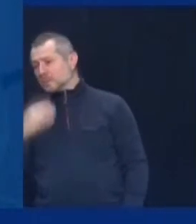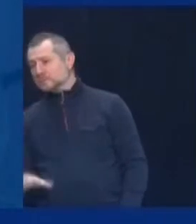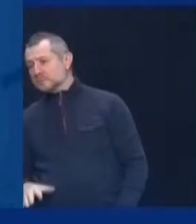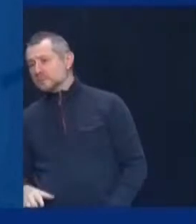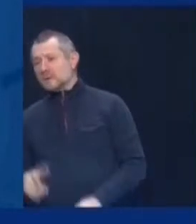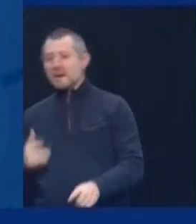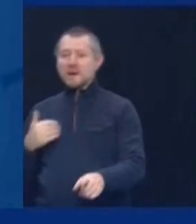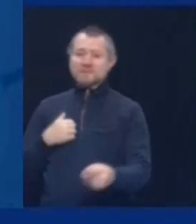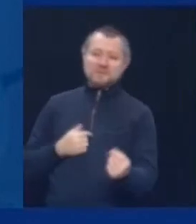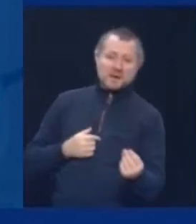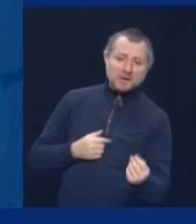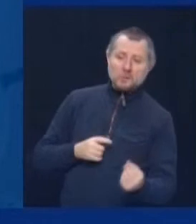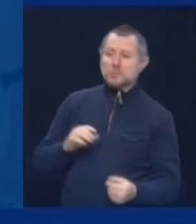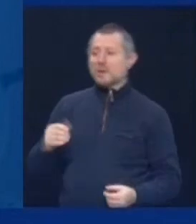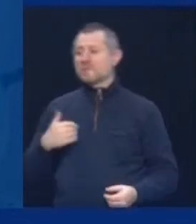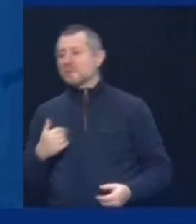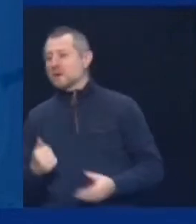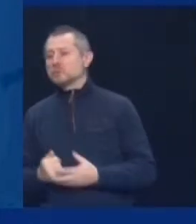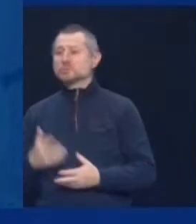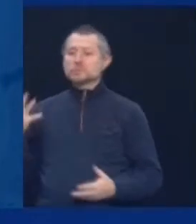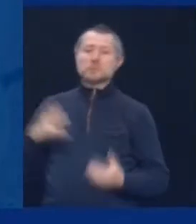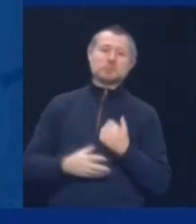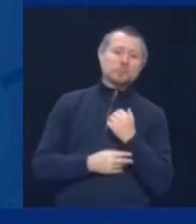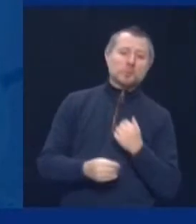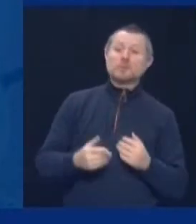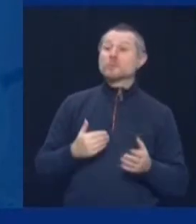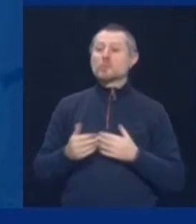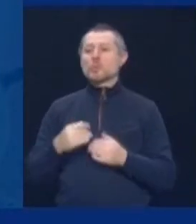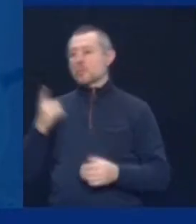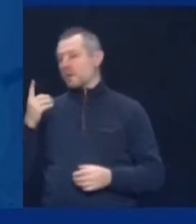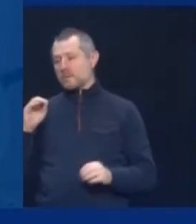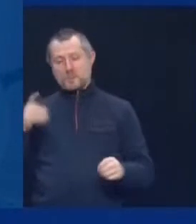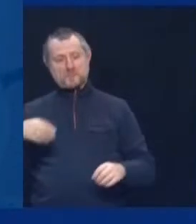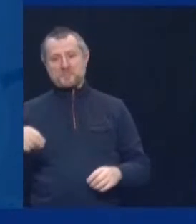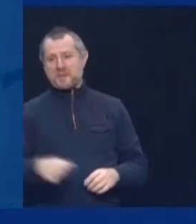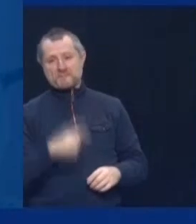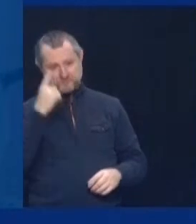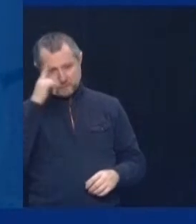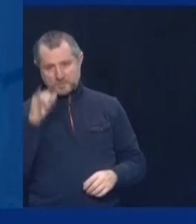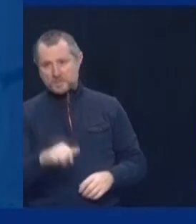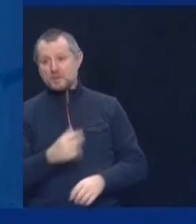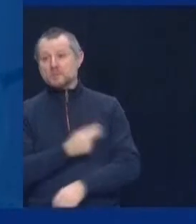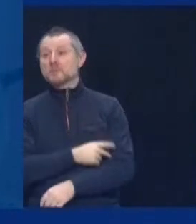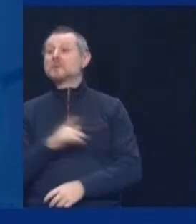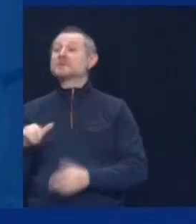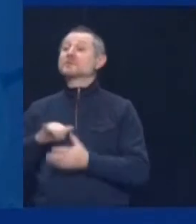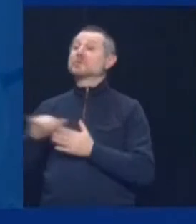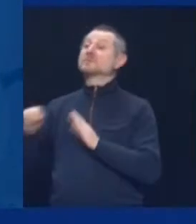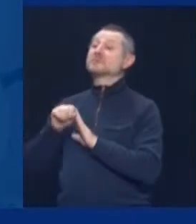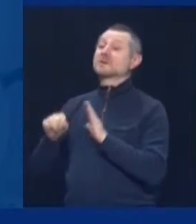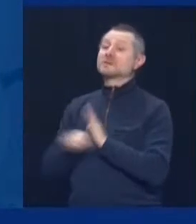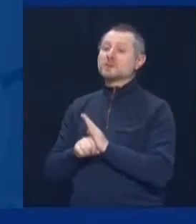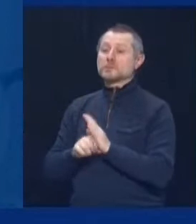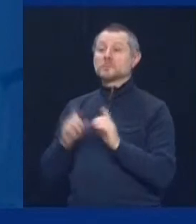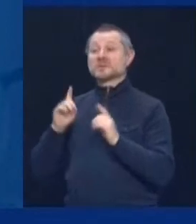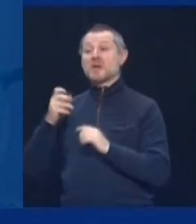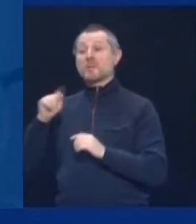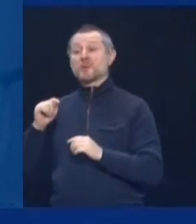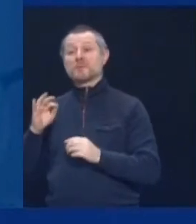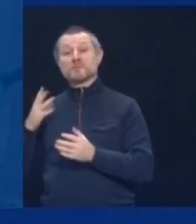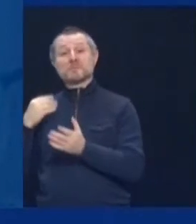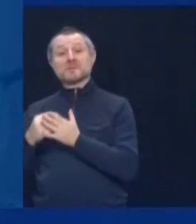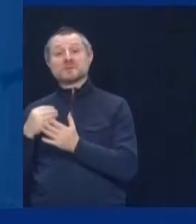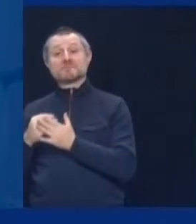No one will pay a penny. And the New York State Department of Financial Services is putting out a directive today